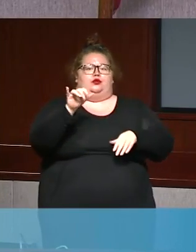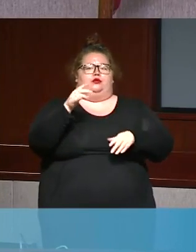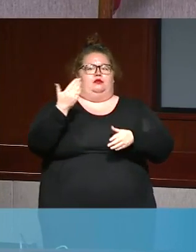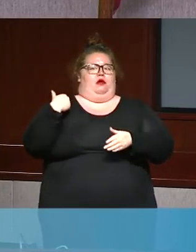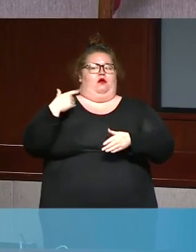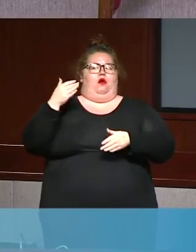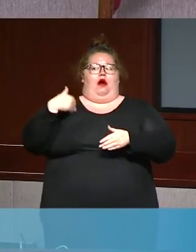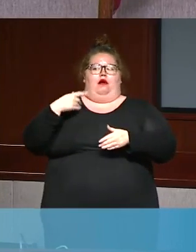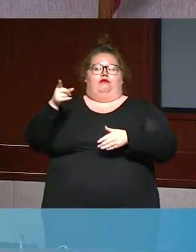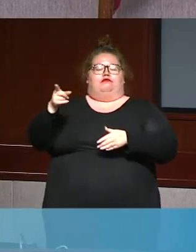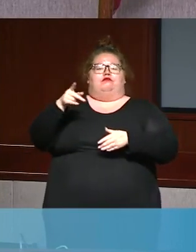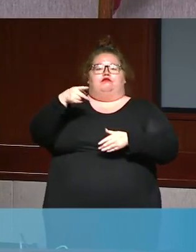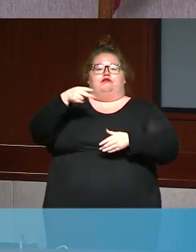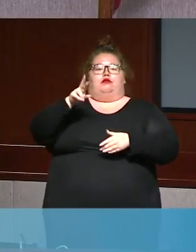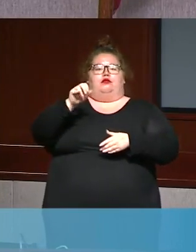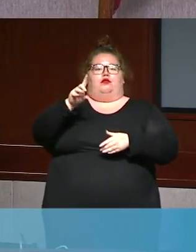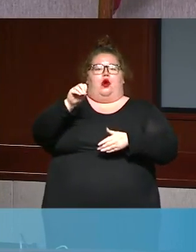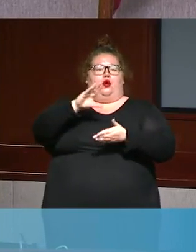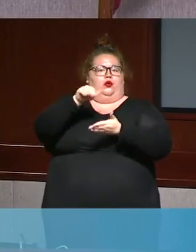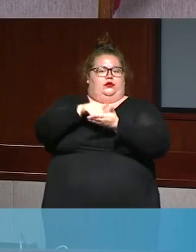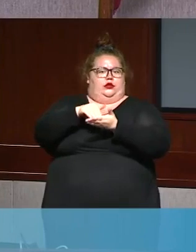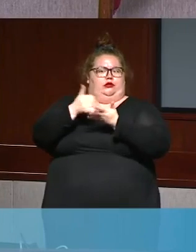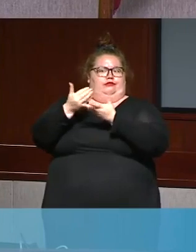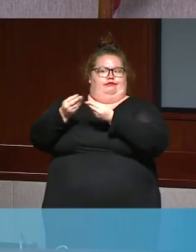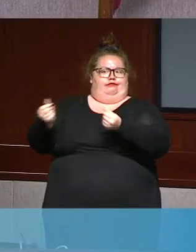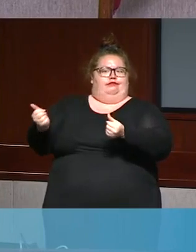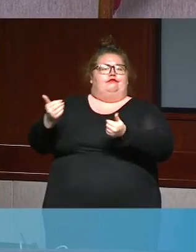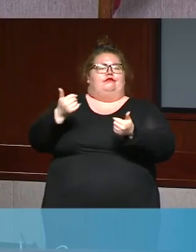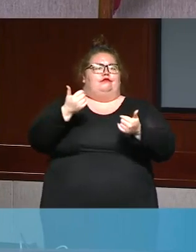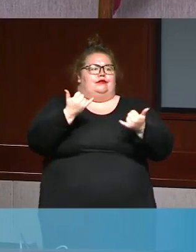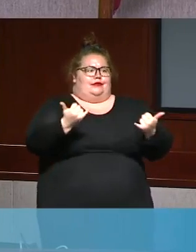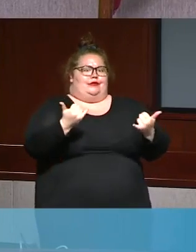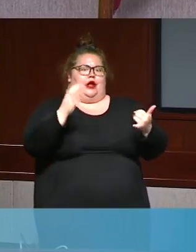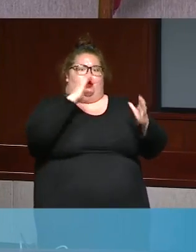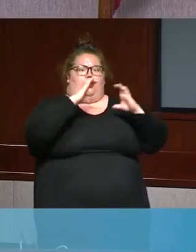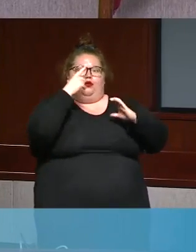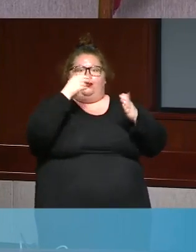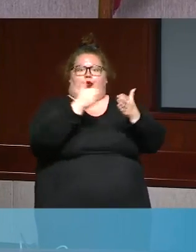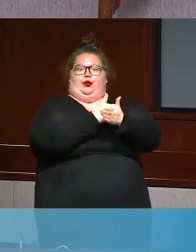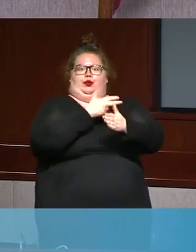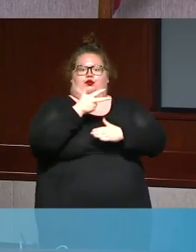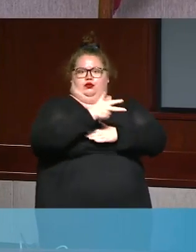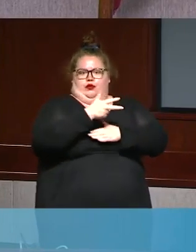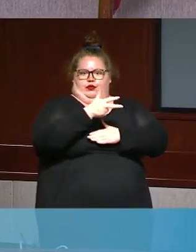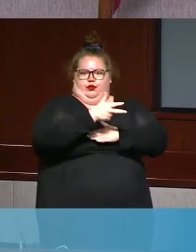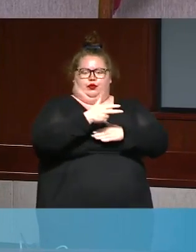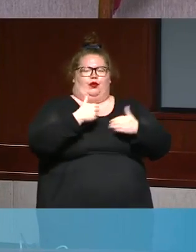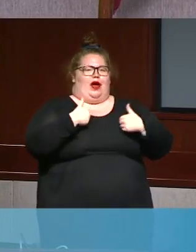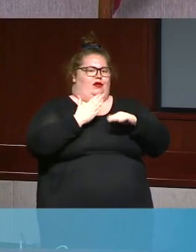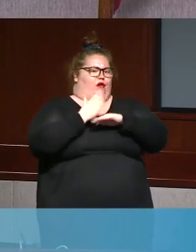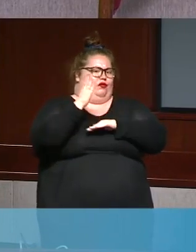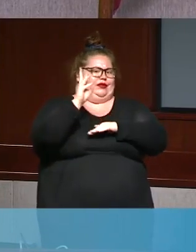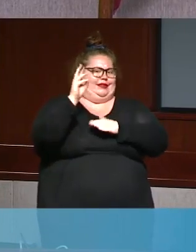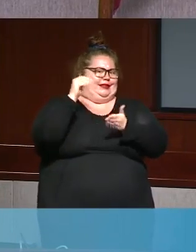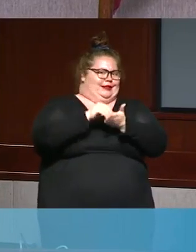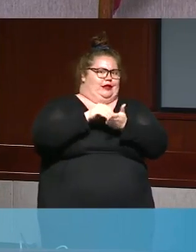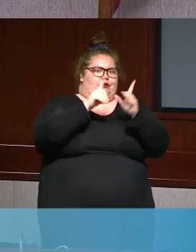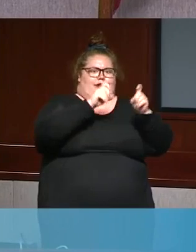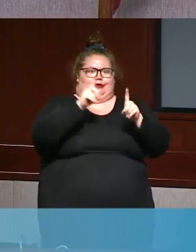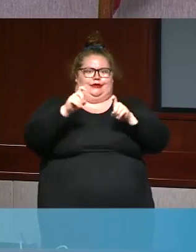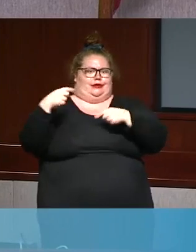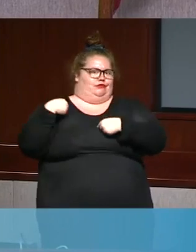Center. We have conducted over 6,000 tests at those locations and continue